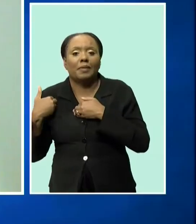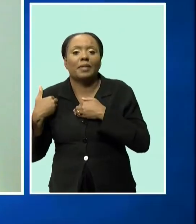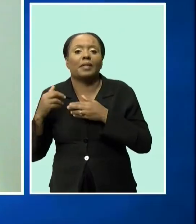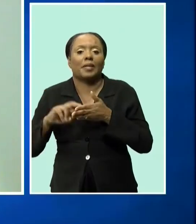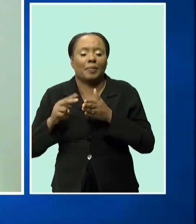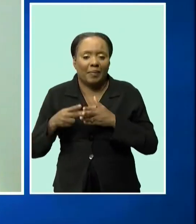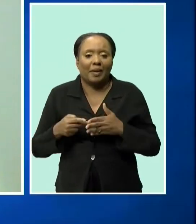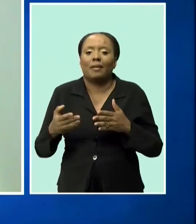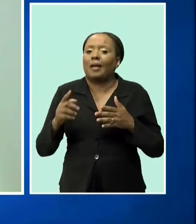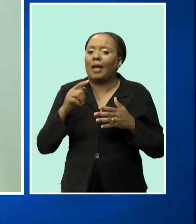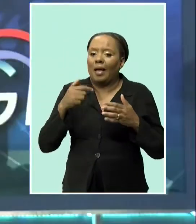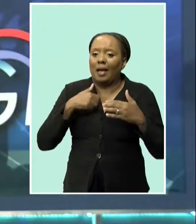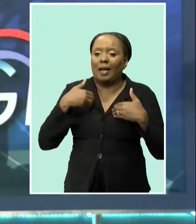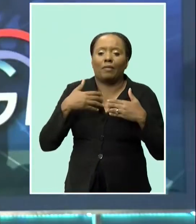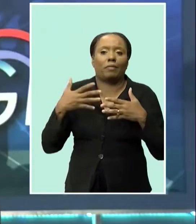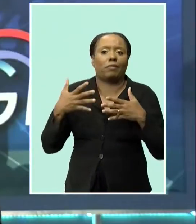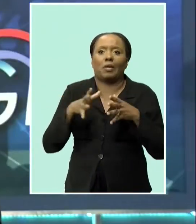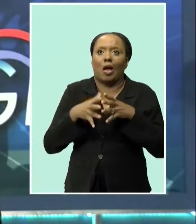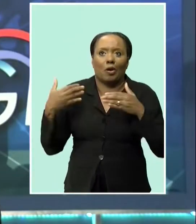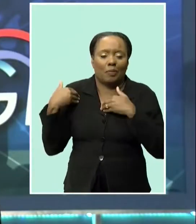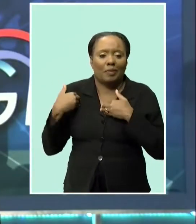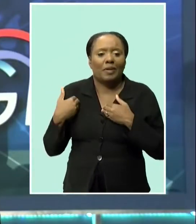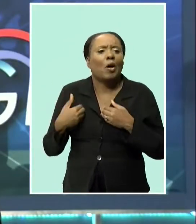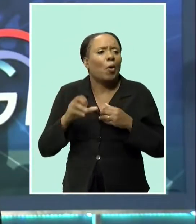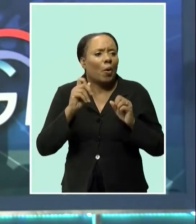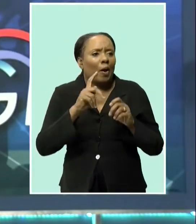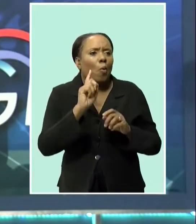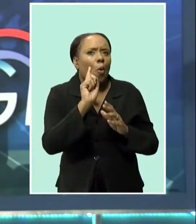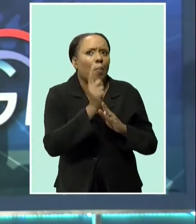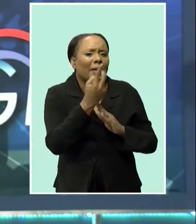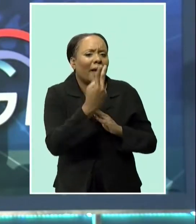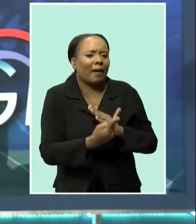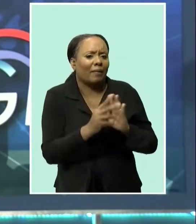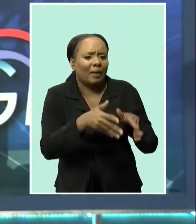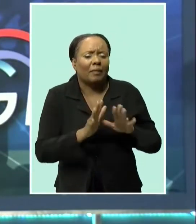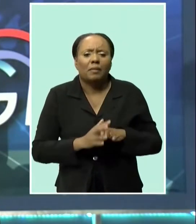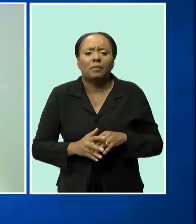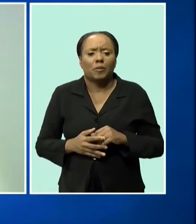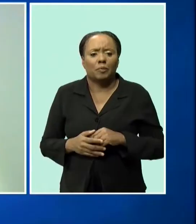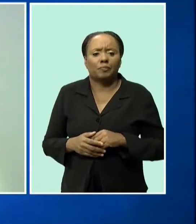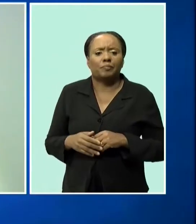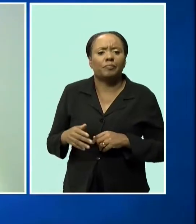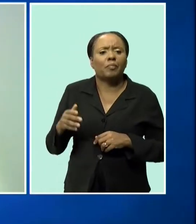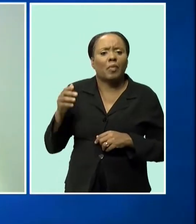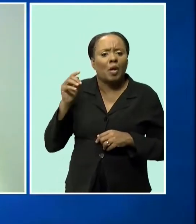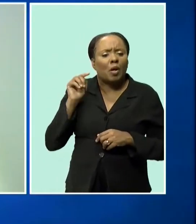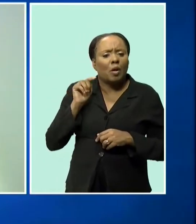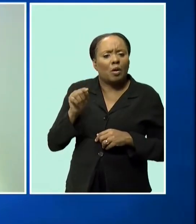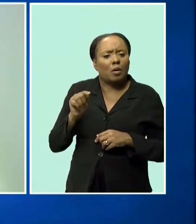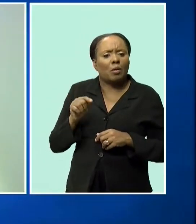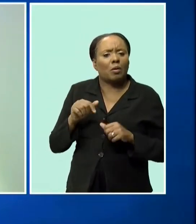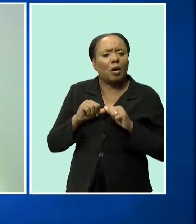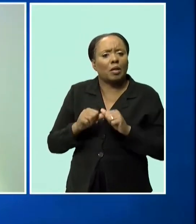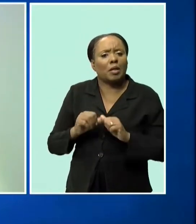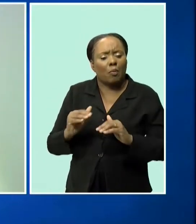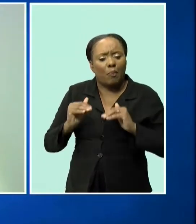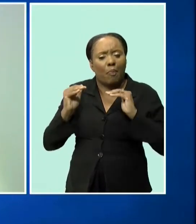to happen. We just have about a minute and a half left. What's your driving force at the global level? You keep continuing to get